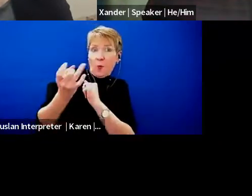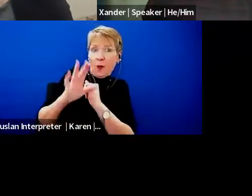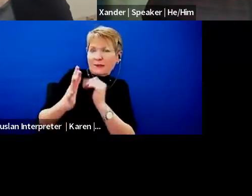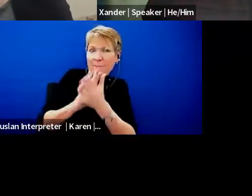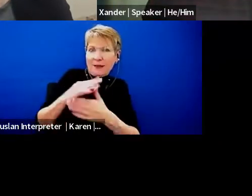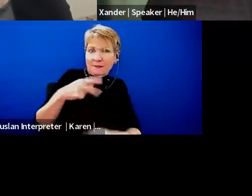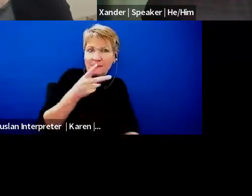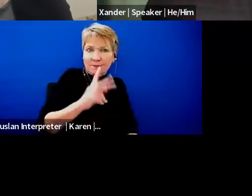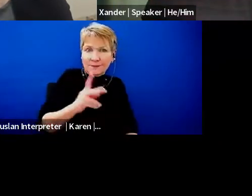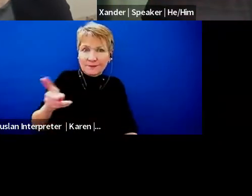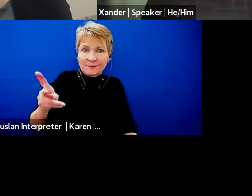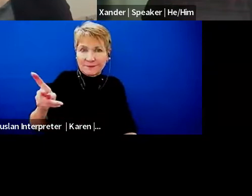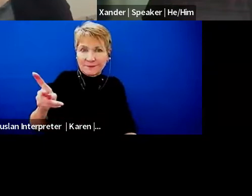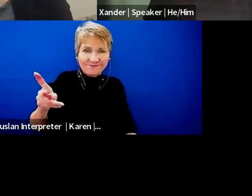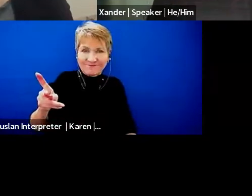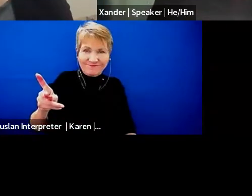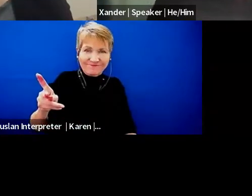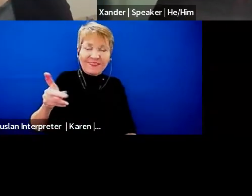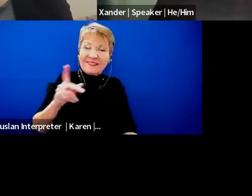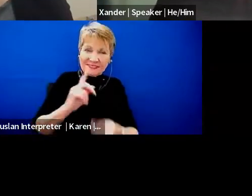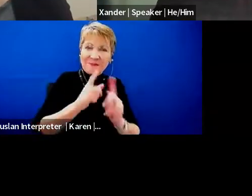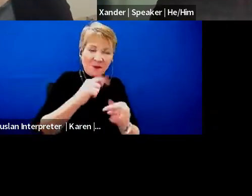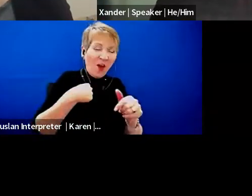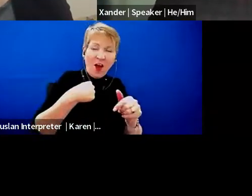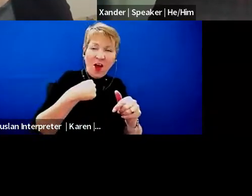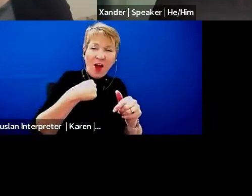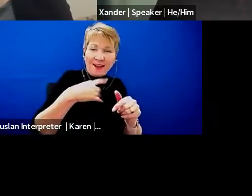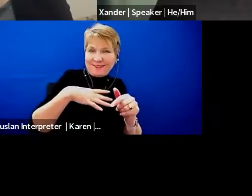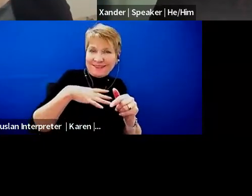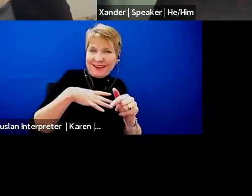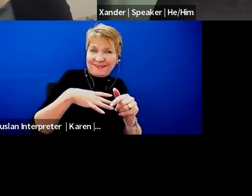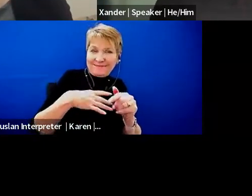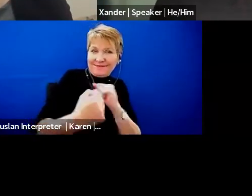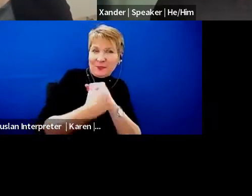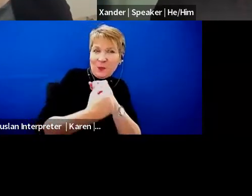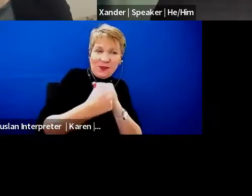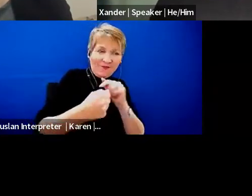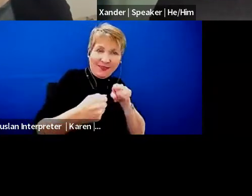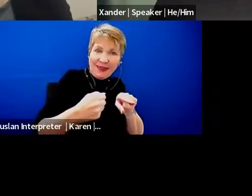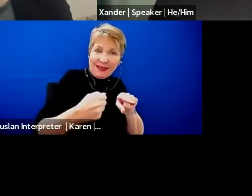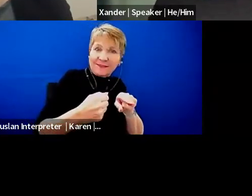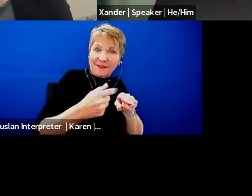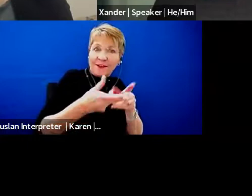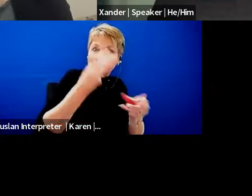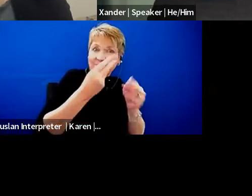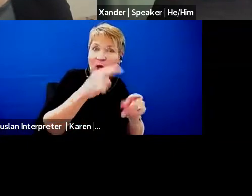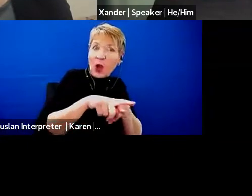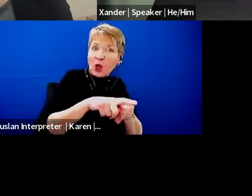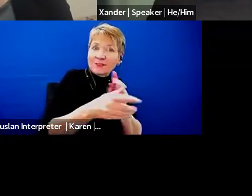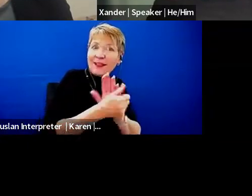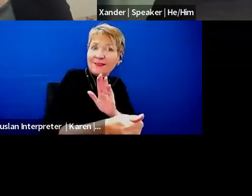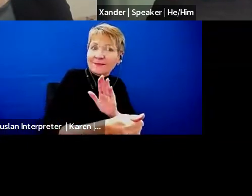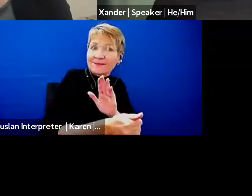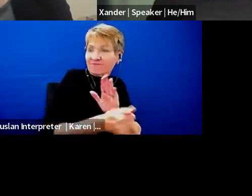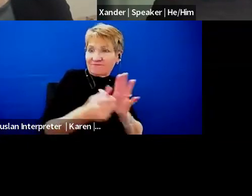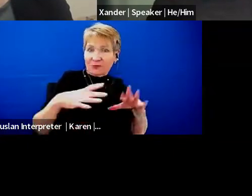to learn skills that I previously needed support doing. So sometimes I would have to say, I don't need help anymore, I can do this on